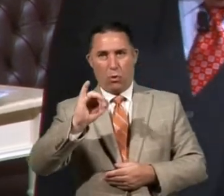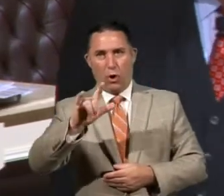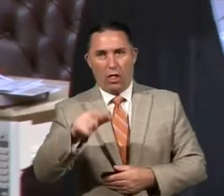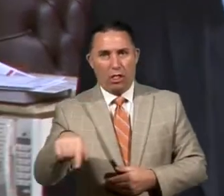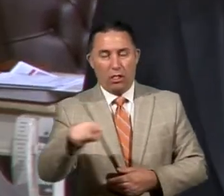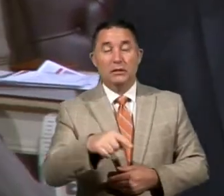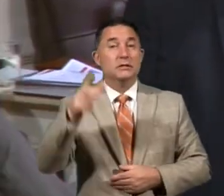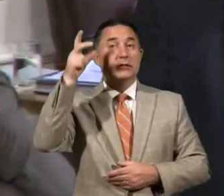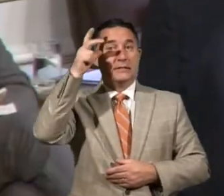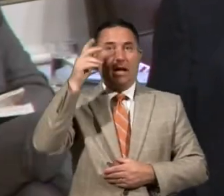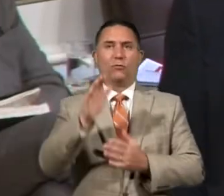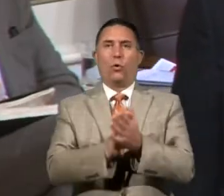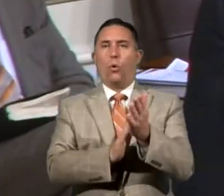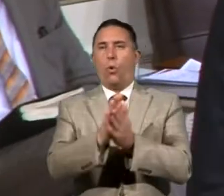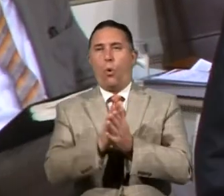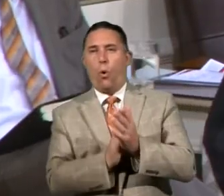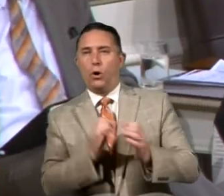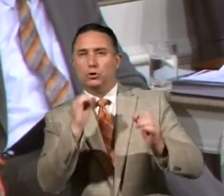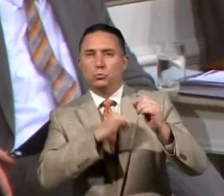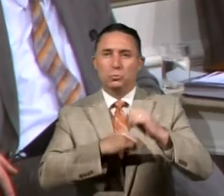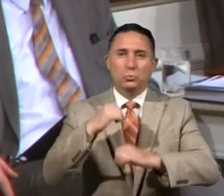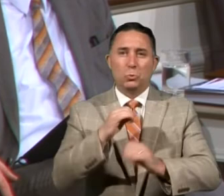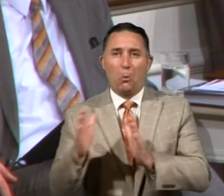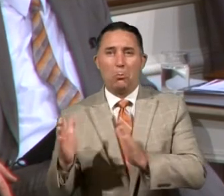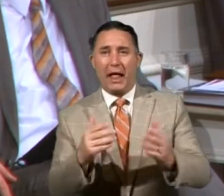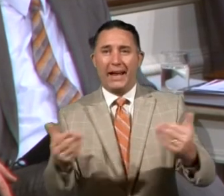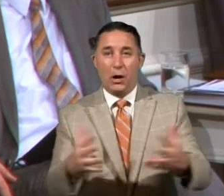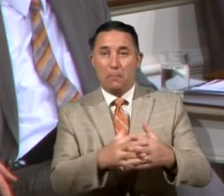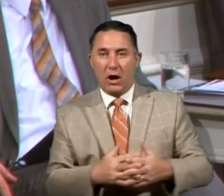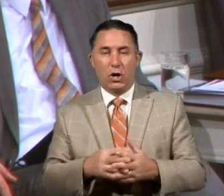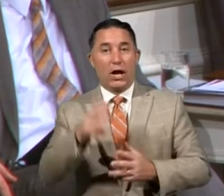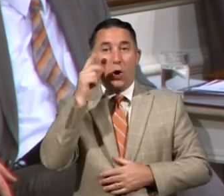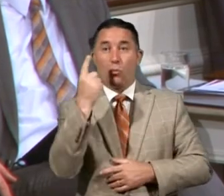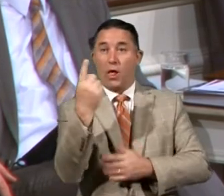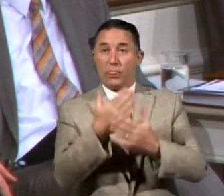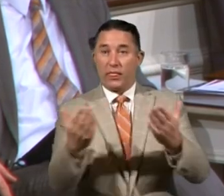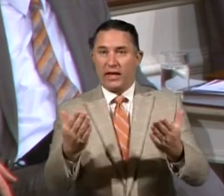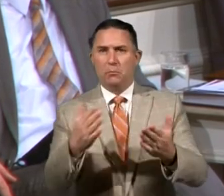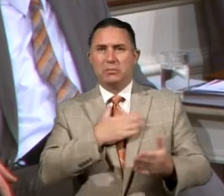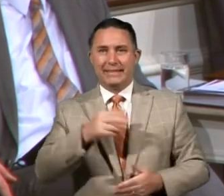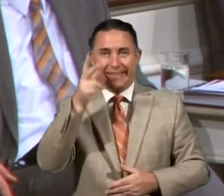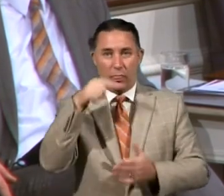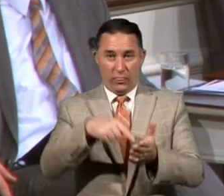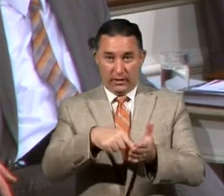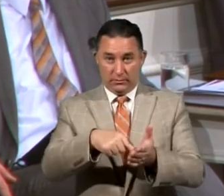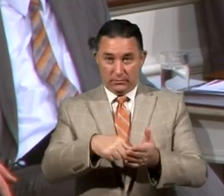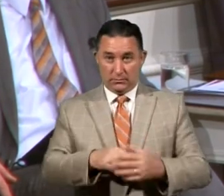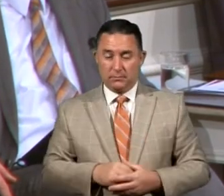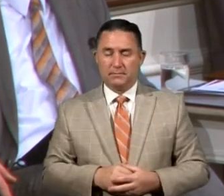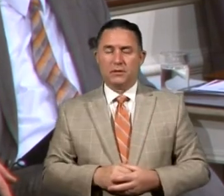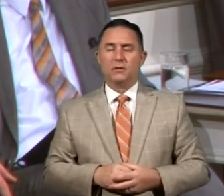And the devil's got a master strategy in America, and if you only hear one thing this morning, please hear this.